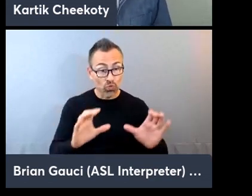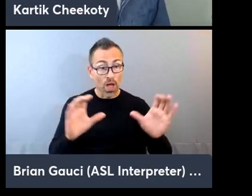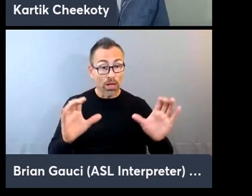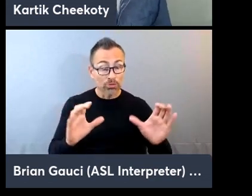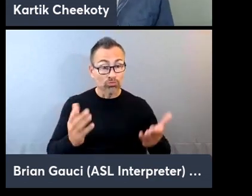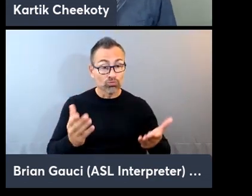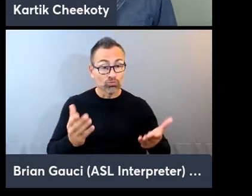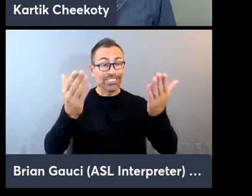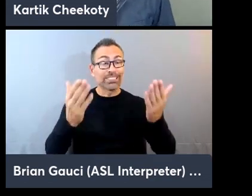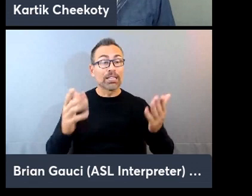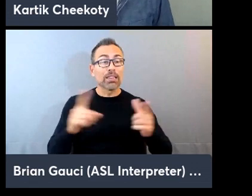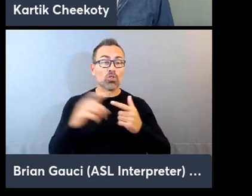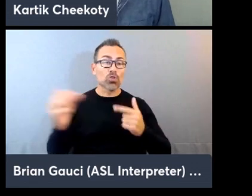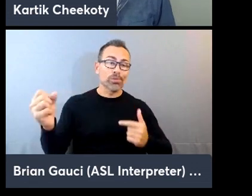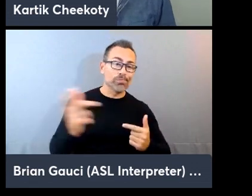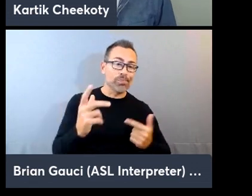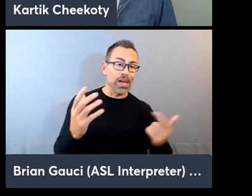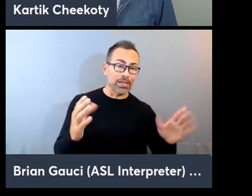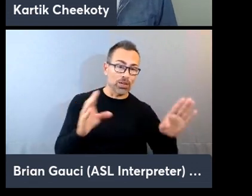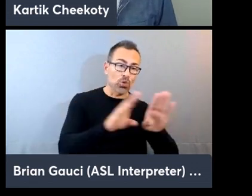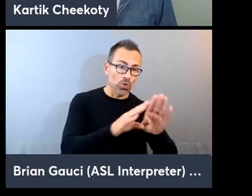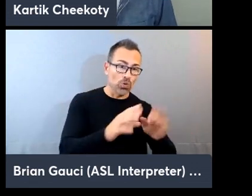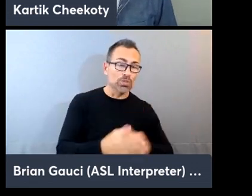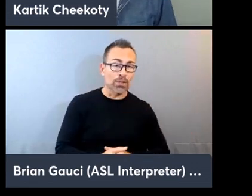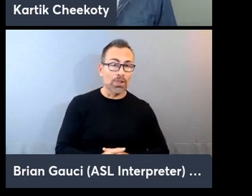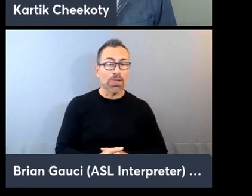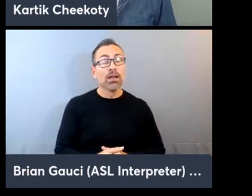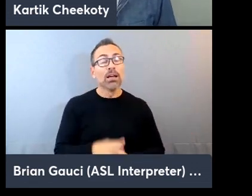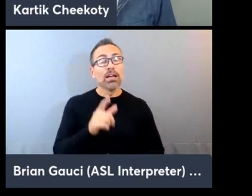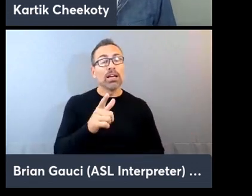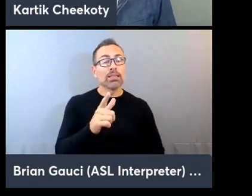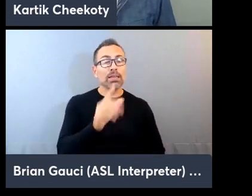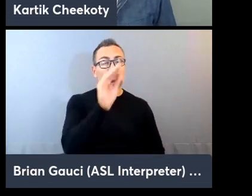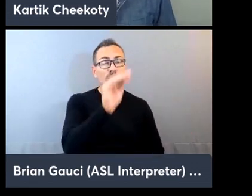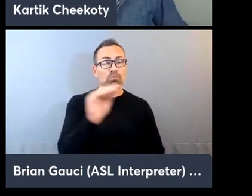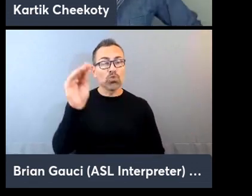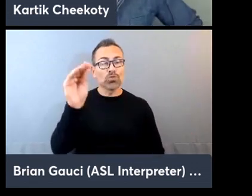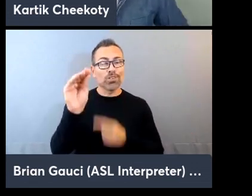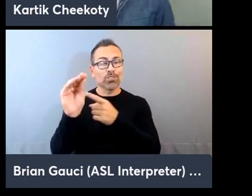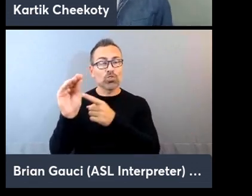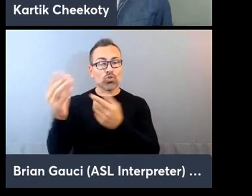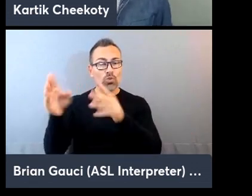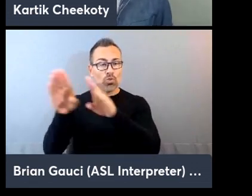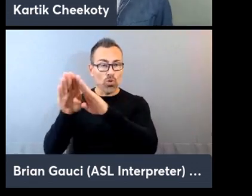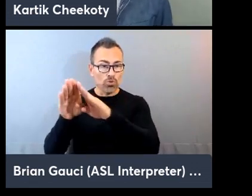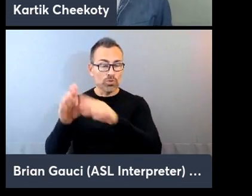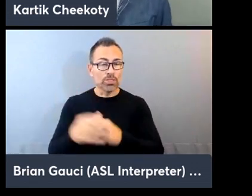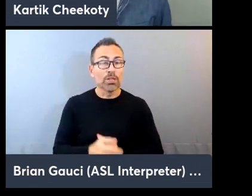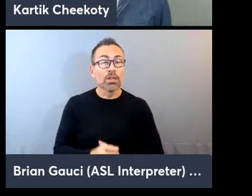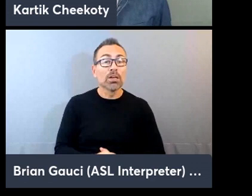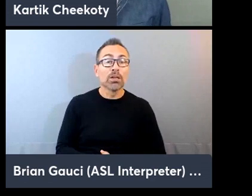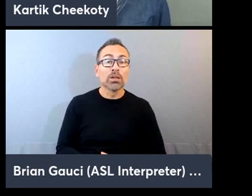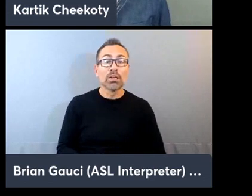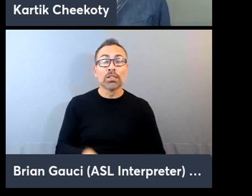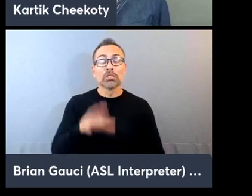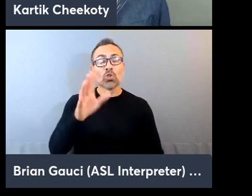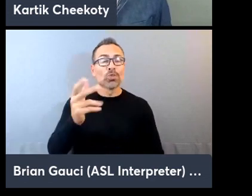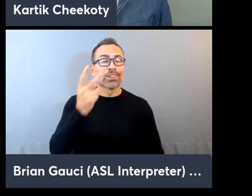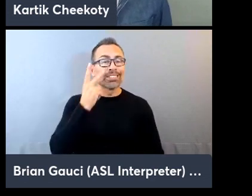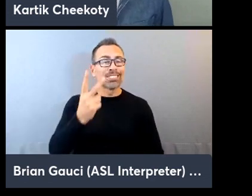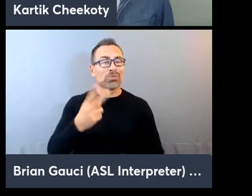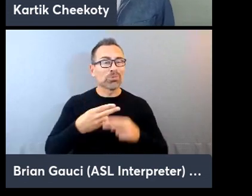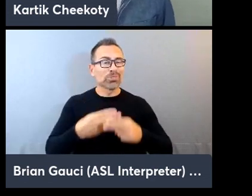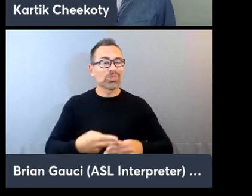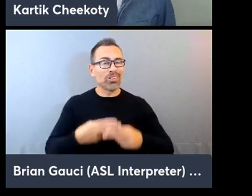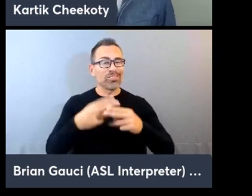which is when the recommendation moves to the closed or the archive tab. So it provides a leaderboard.